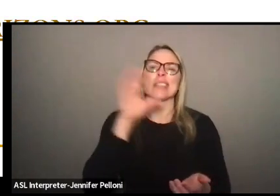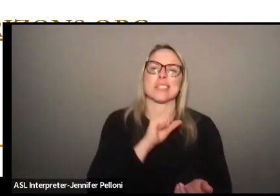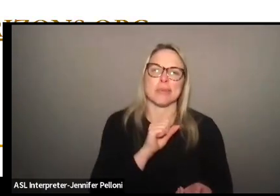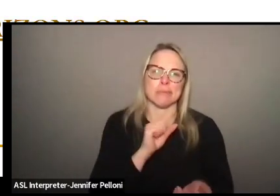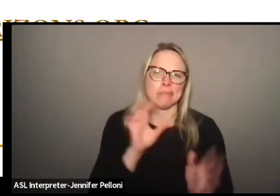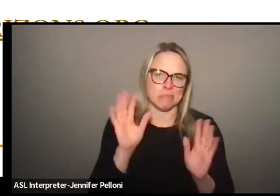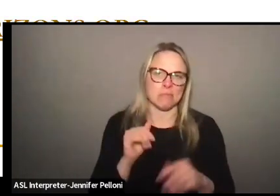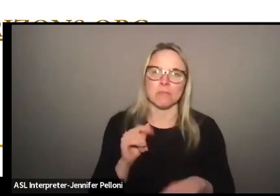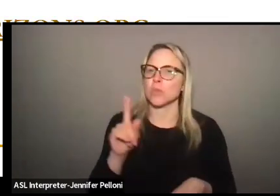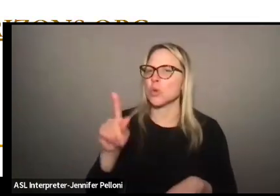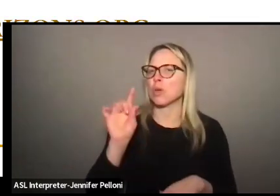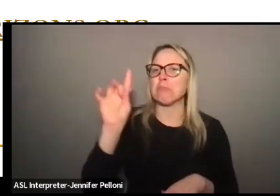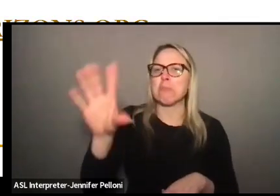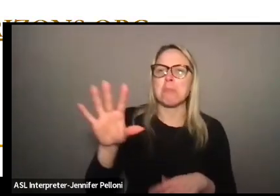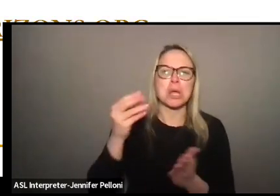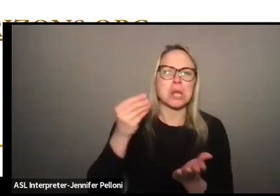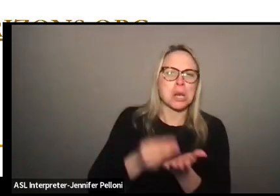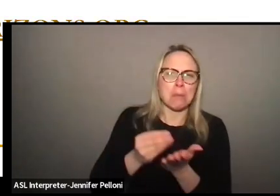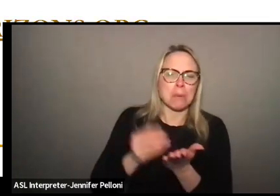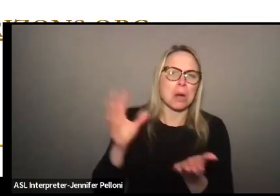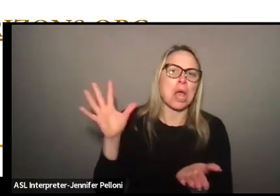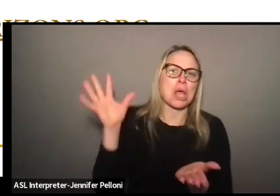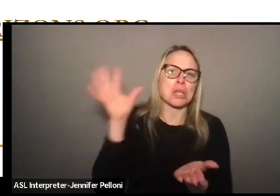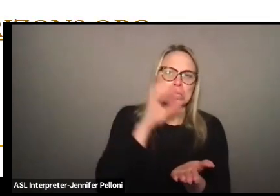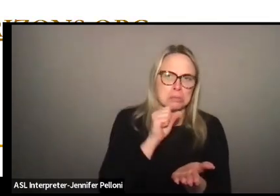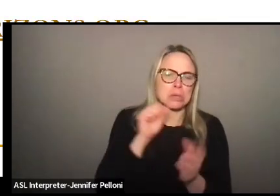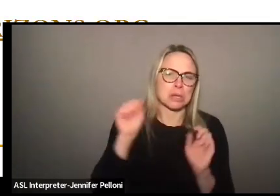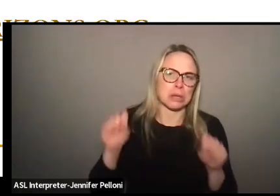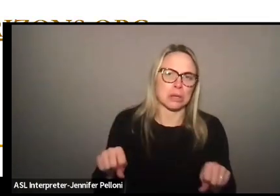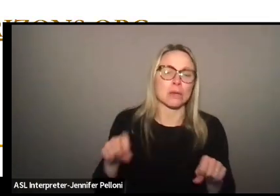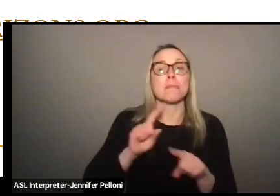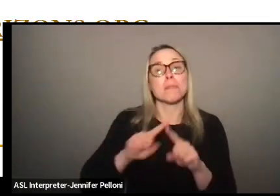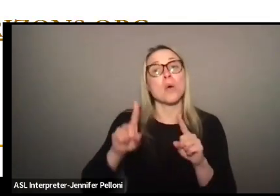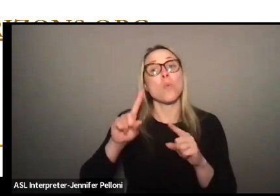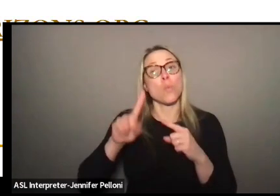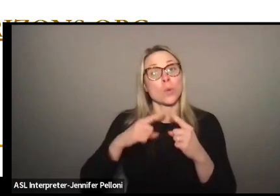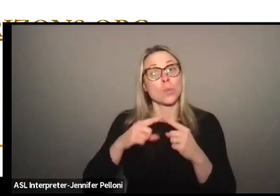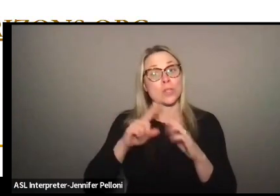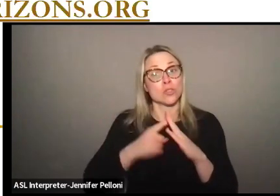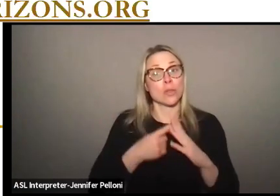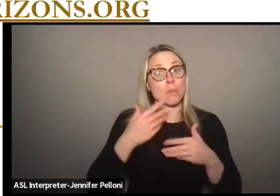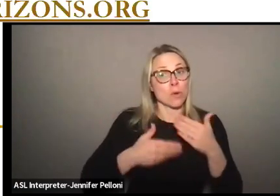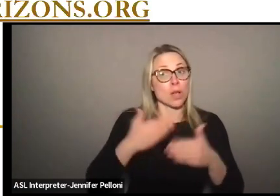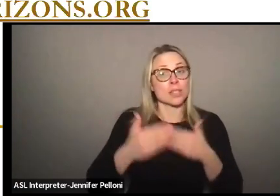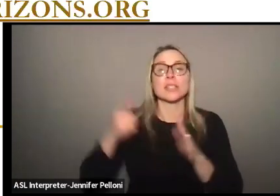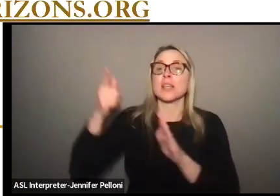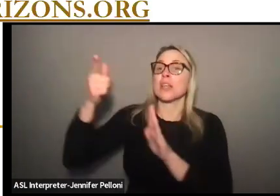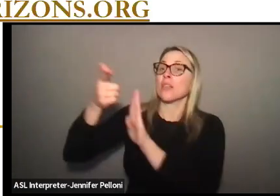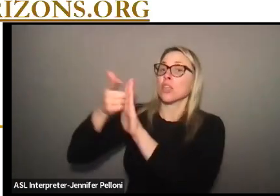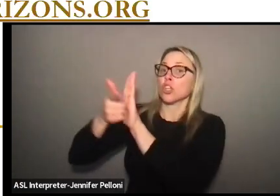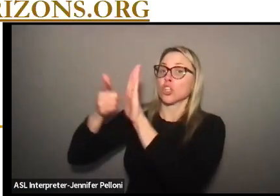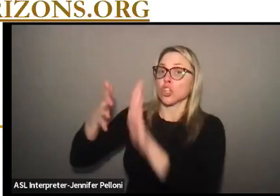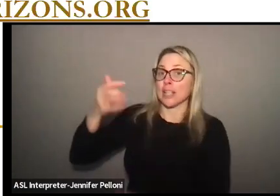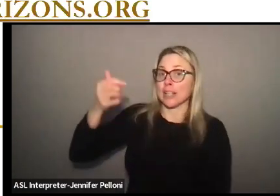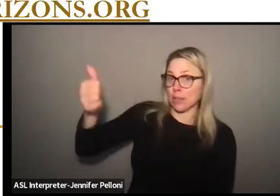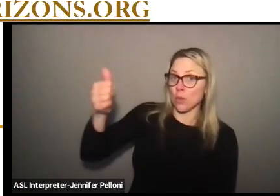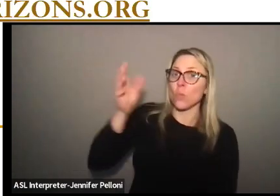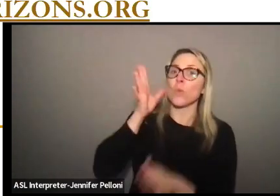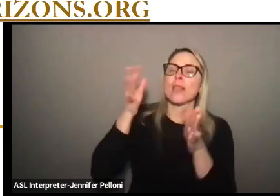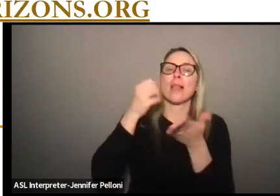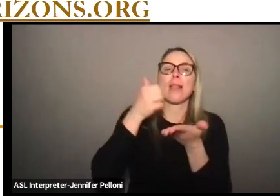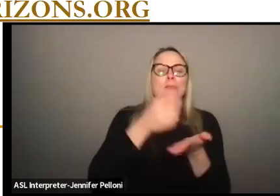you could just throw a number out, but as you're going through the estate planning process, the attorney is actually going to help you